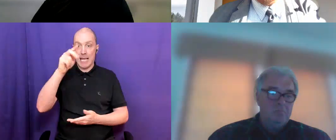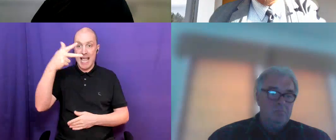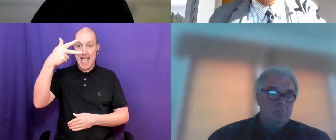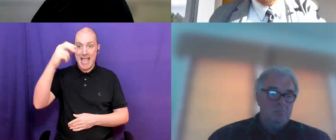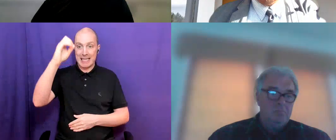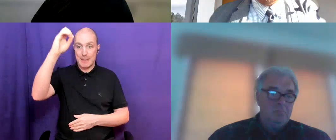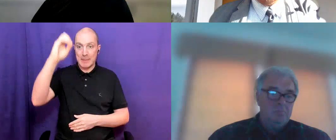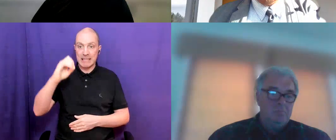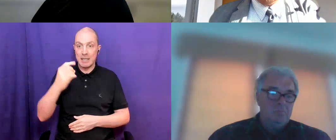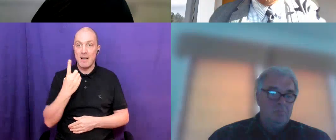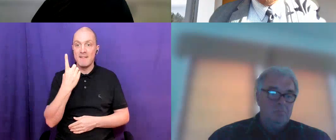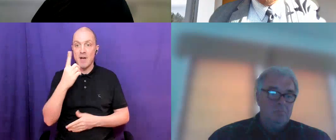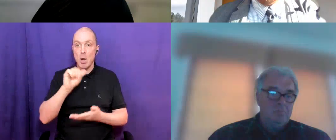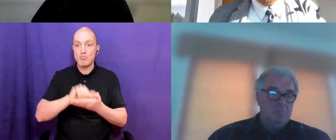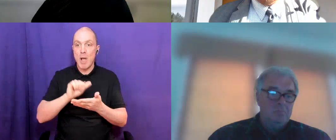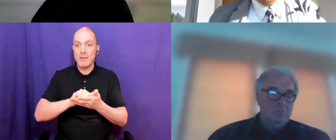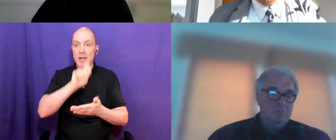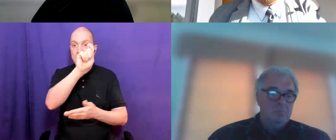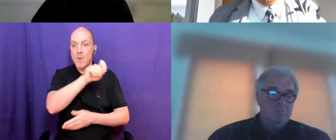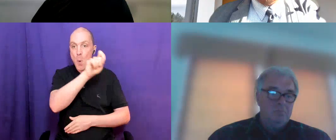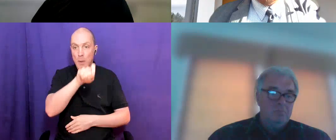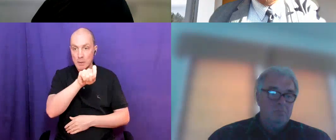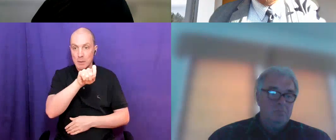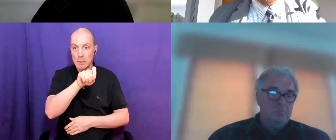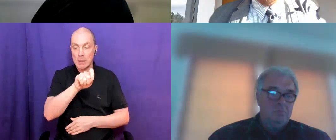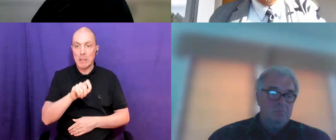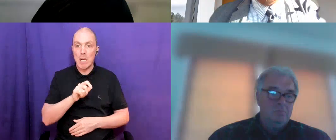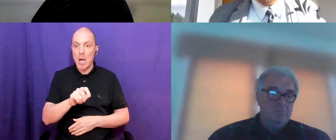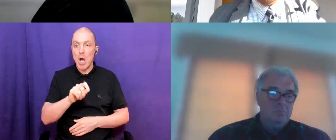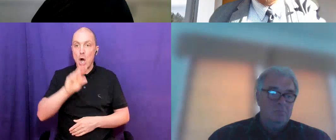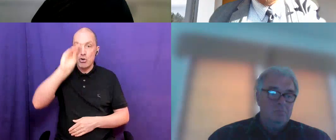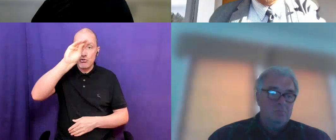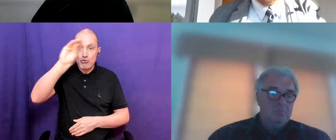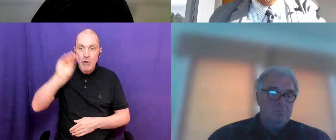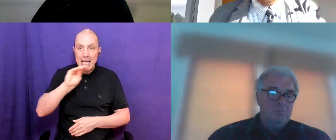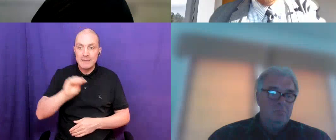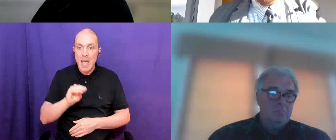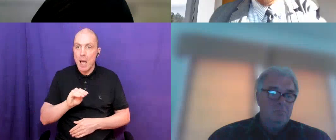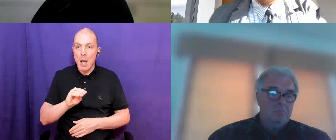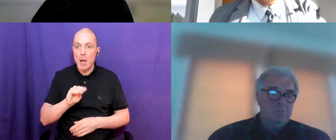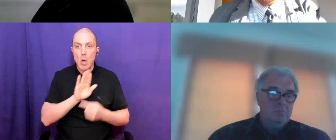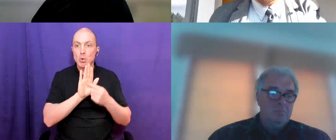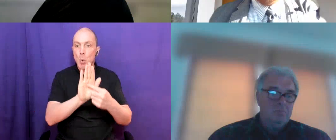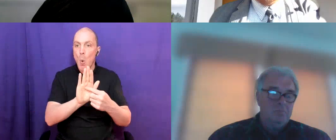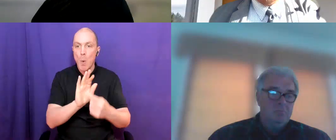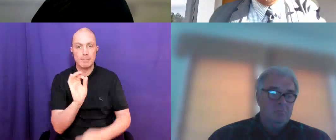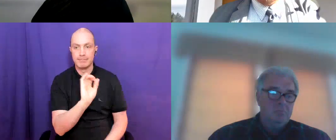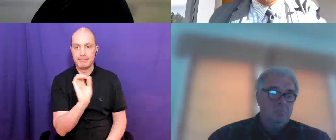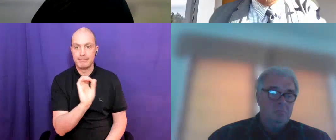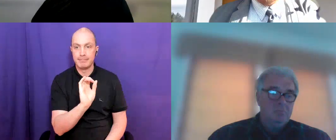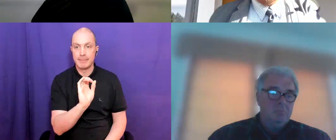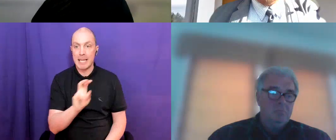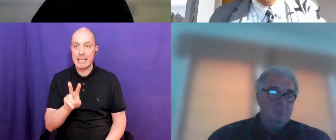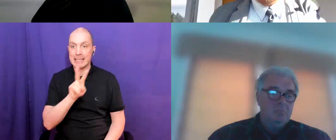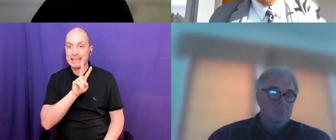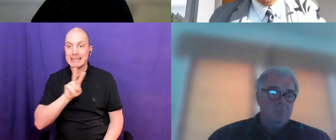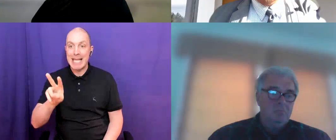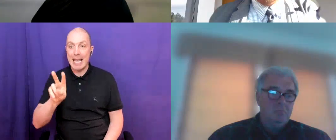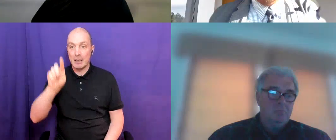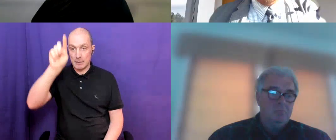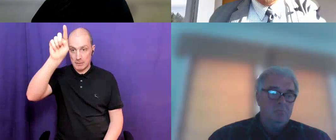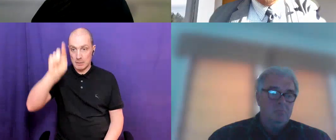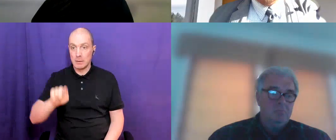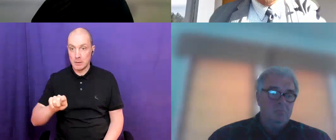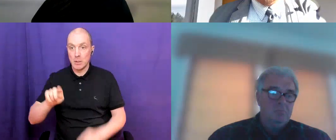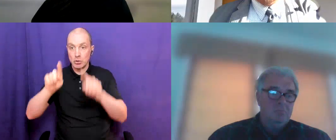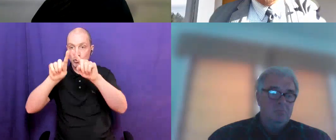preference votes reached. The screen does not show transfers. The second part of the split screen will show progress screens, and